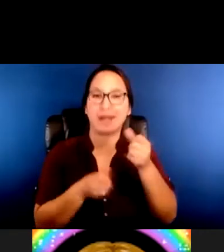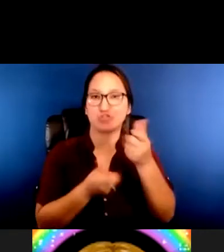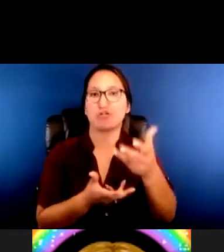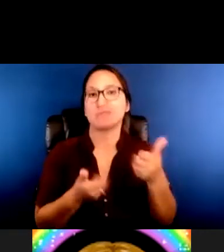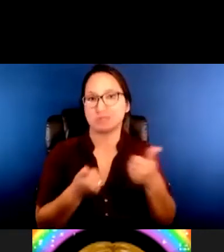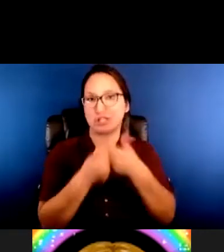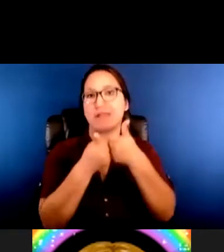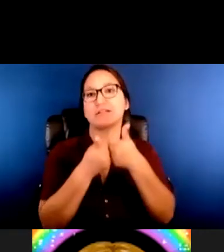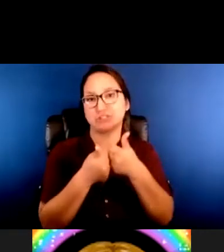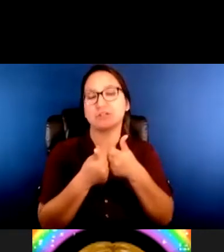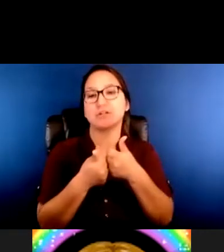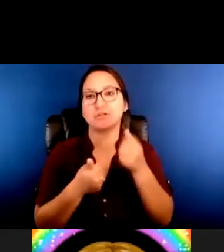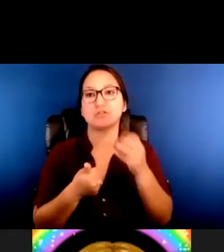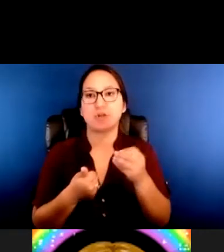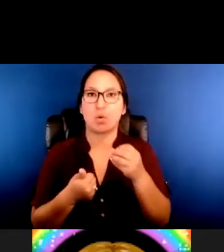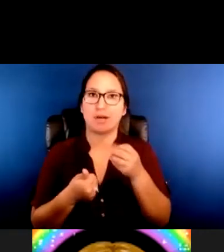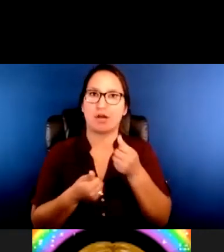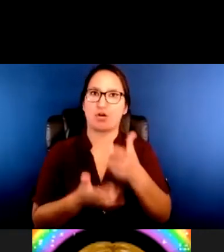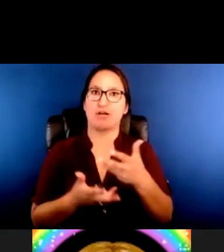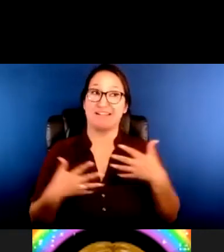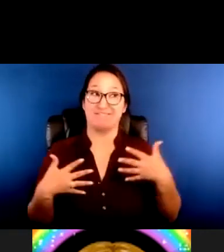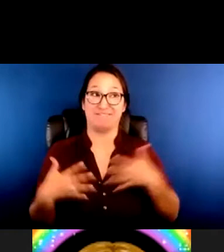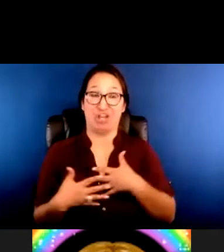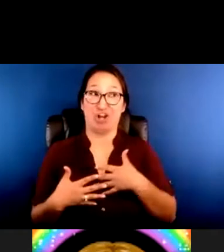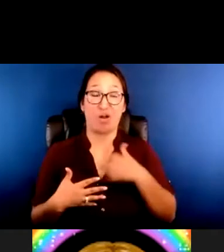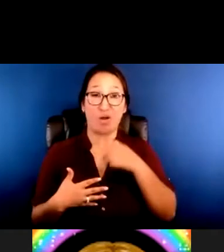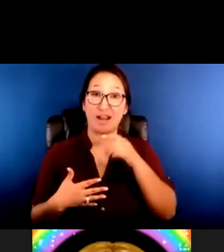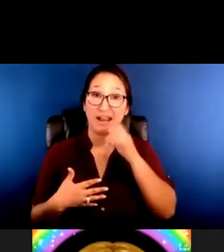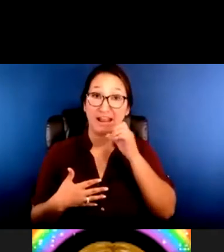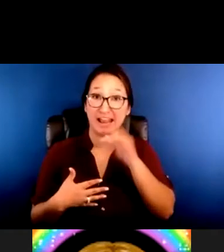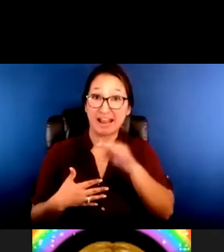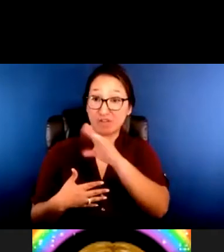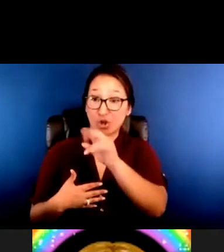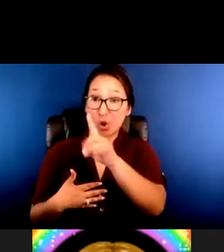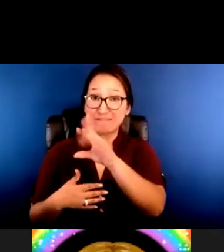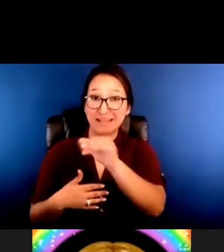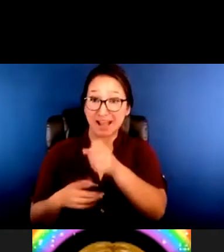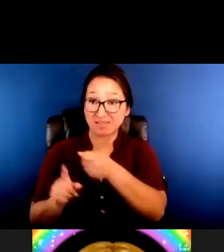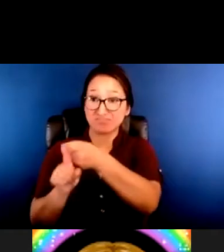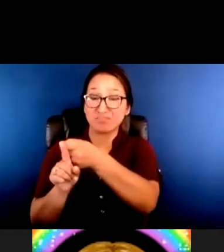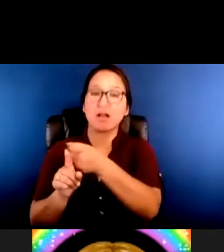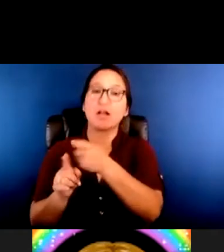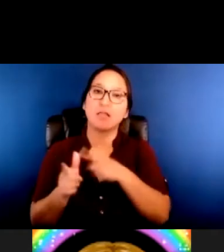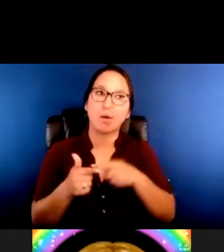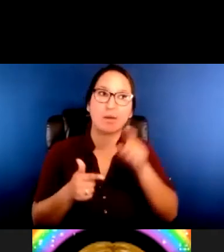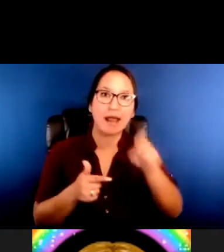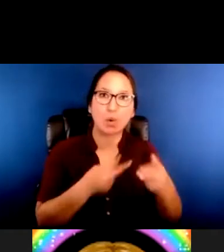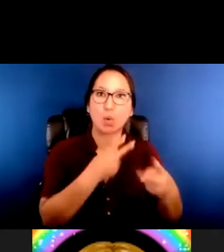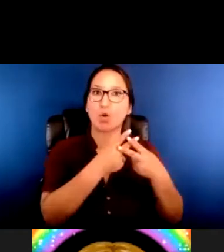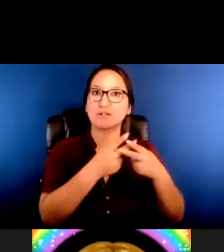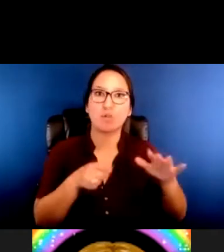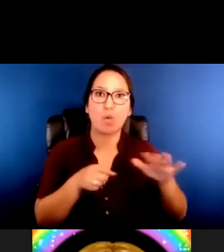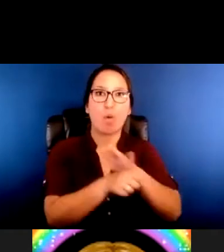have to quarantine an entire lunch if a COVID case had popped up. And so from there, what we decided to do is we talked with